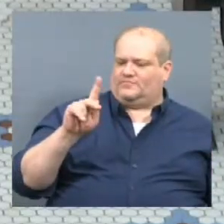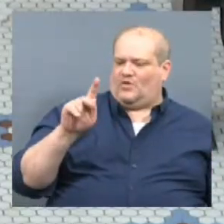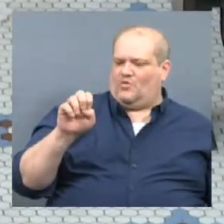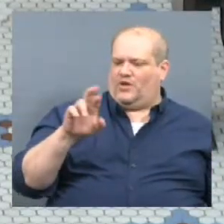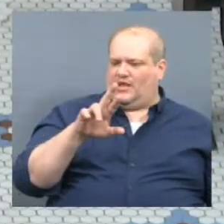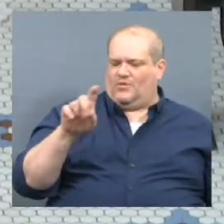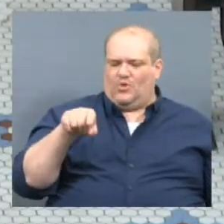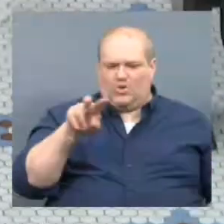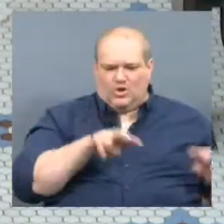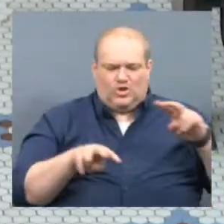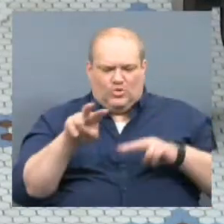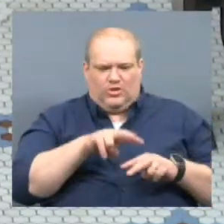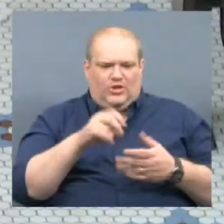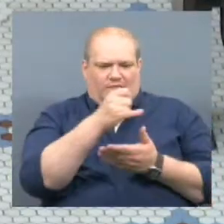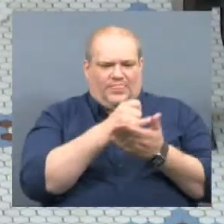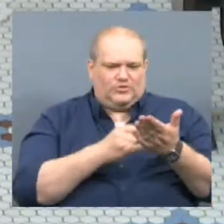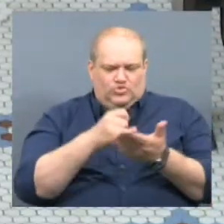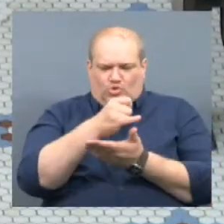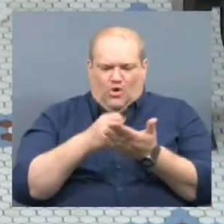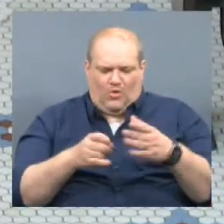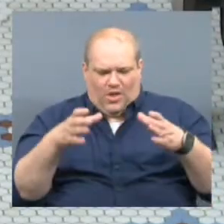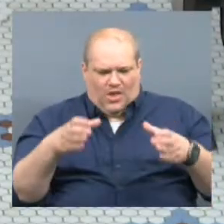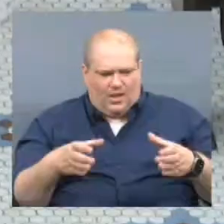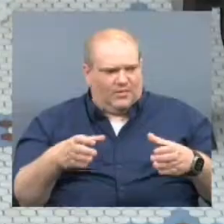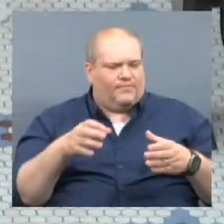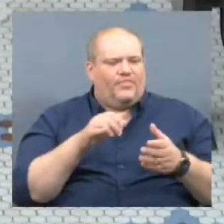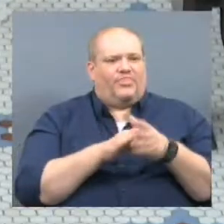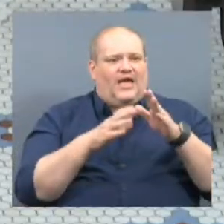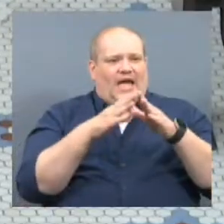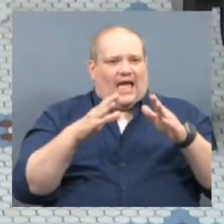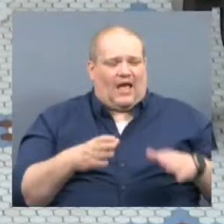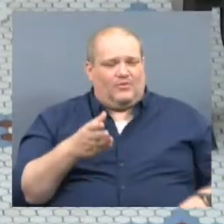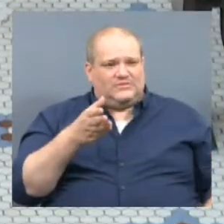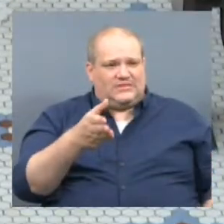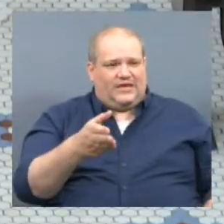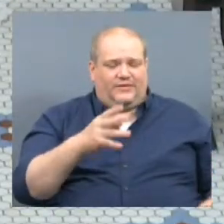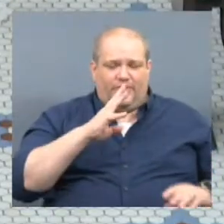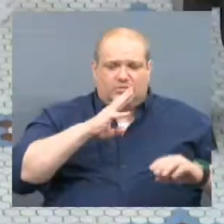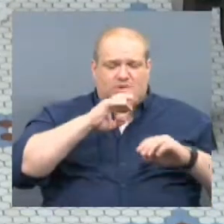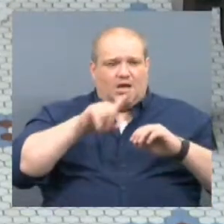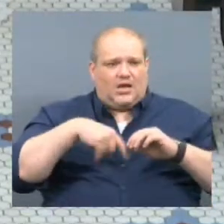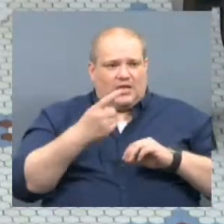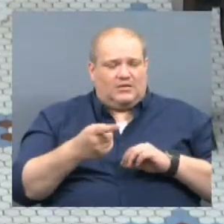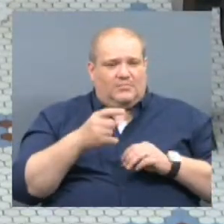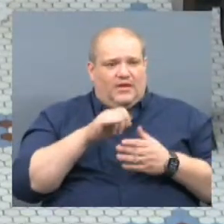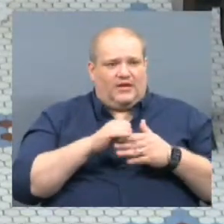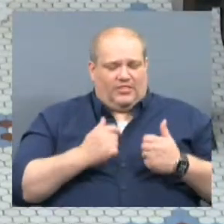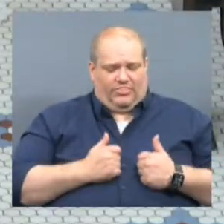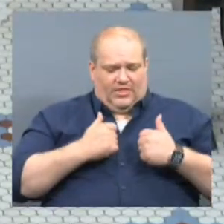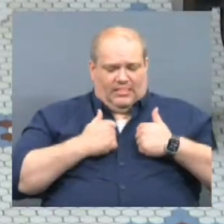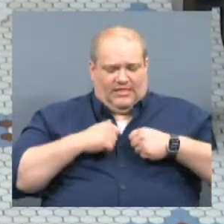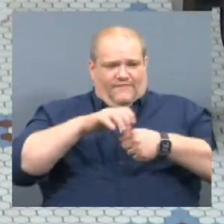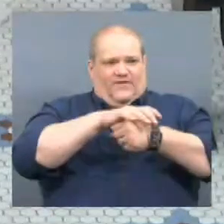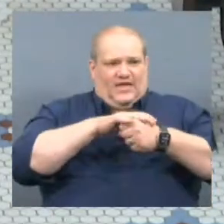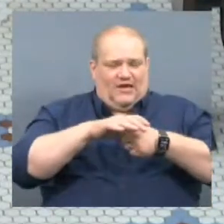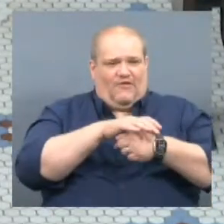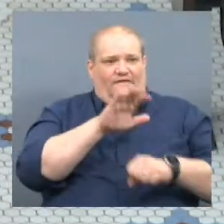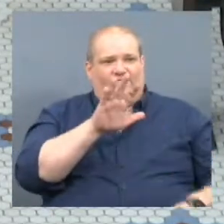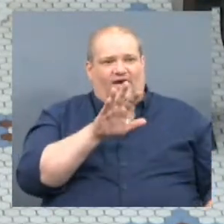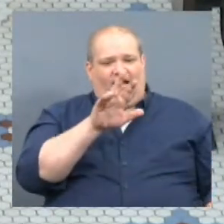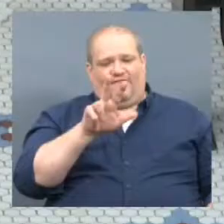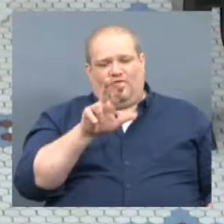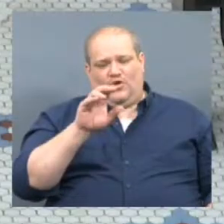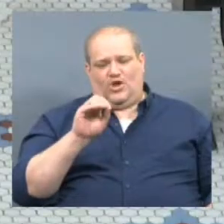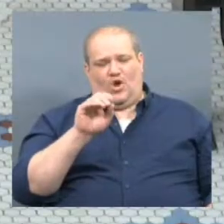As you look at the schematics or the drawing, the house they're talking about is the living area is